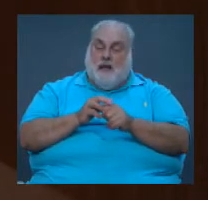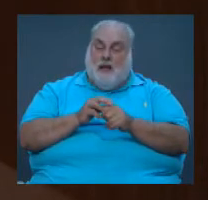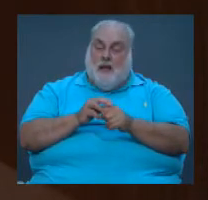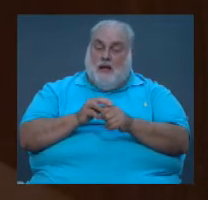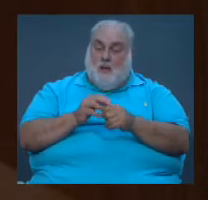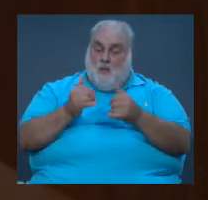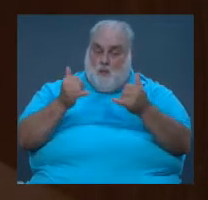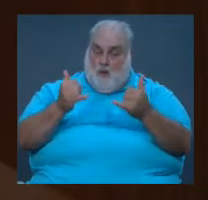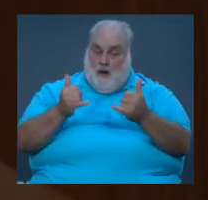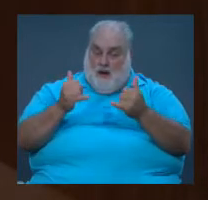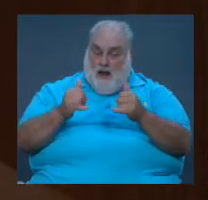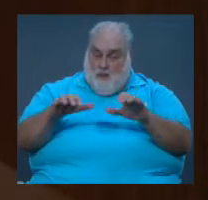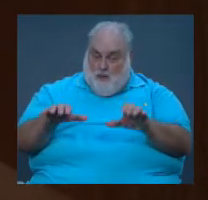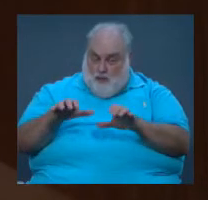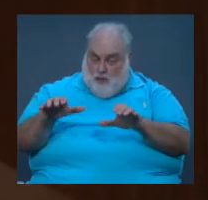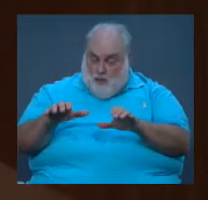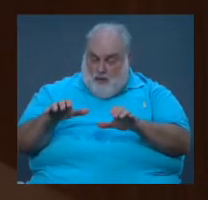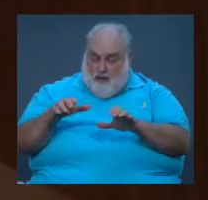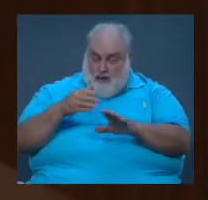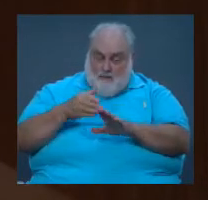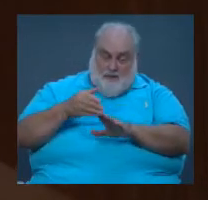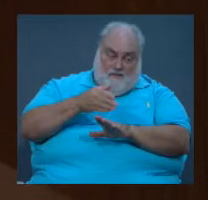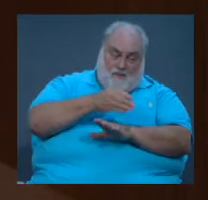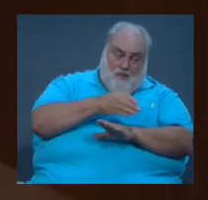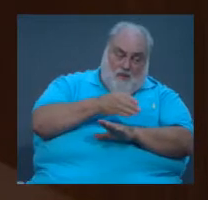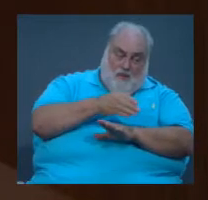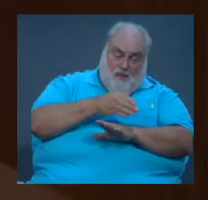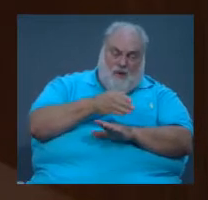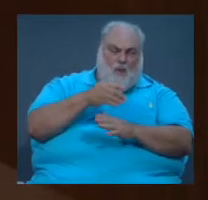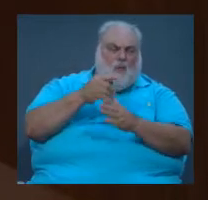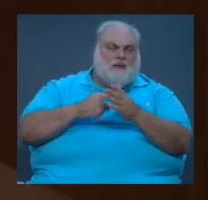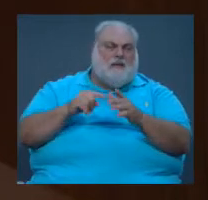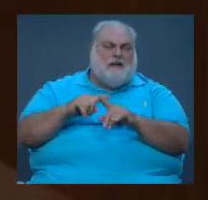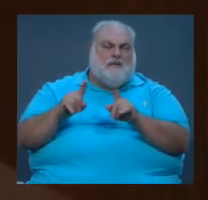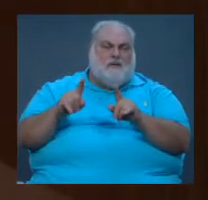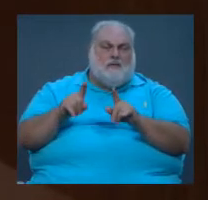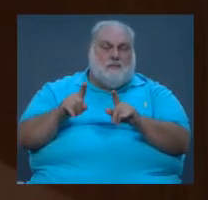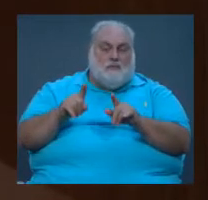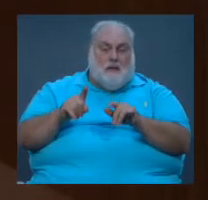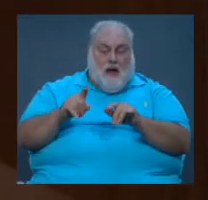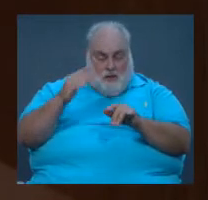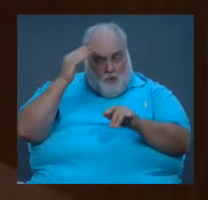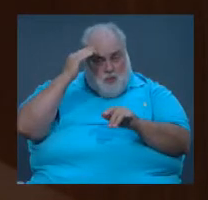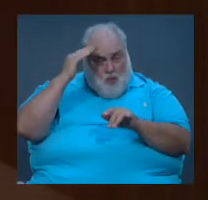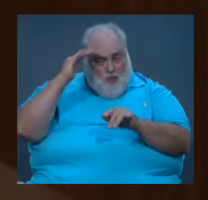now and this one, except that we will not stay with the 2 years plan?